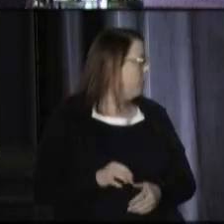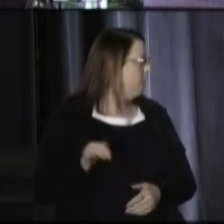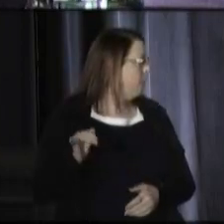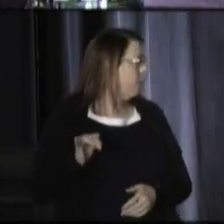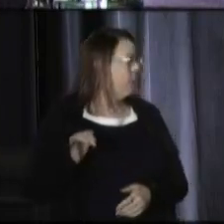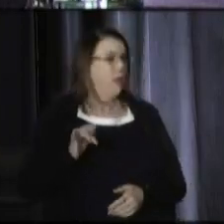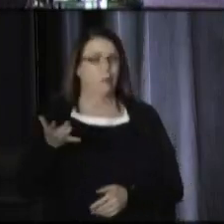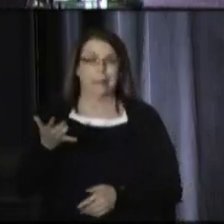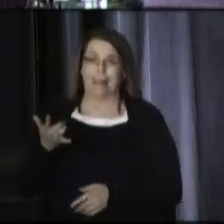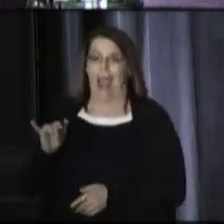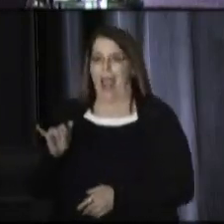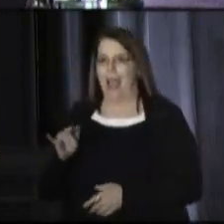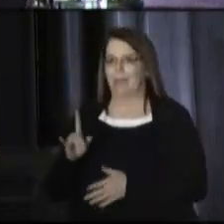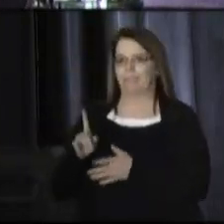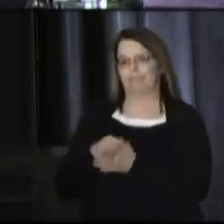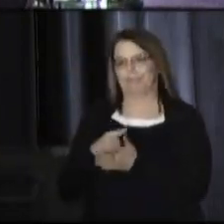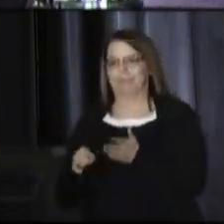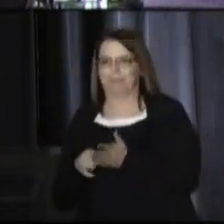thing.